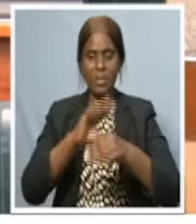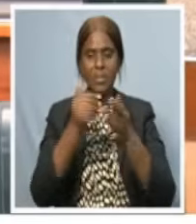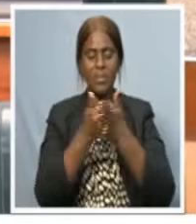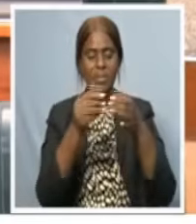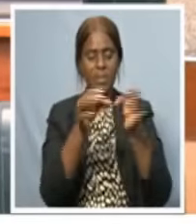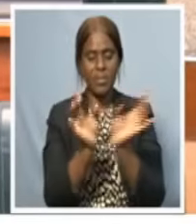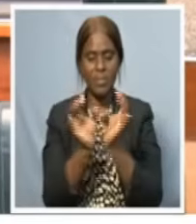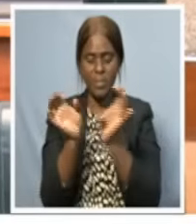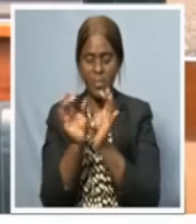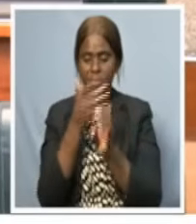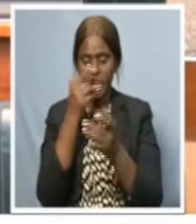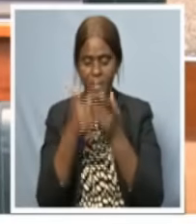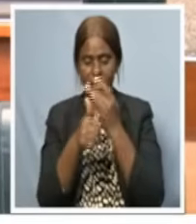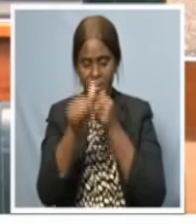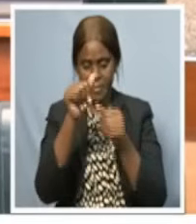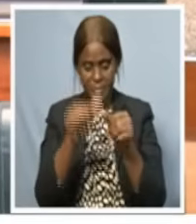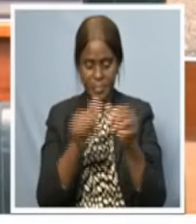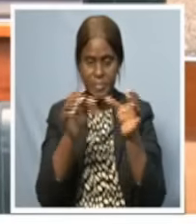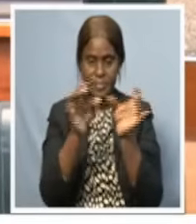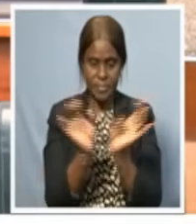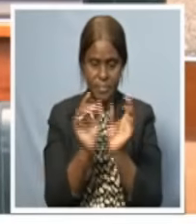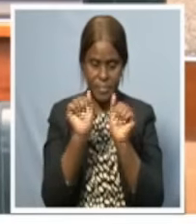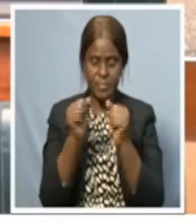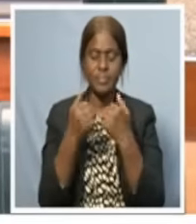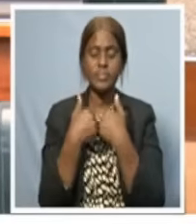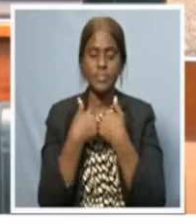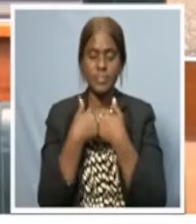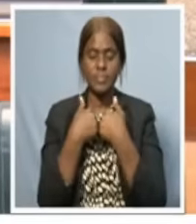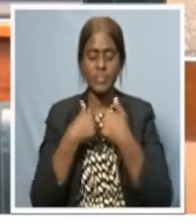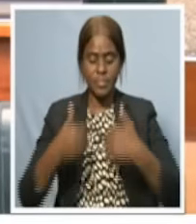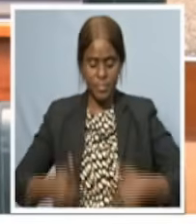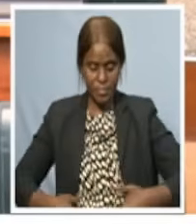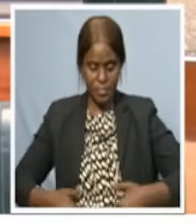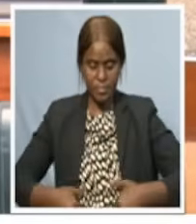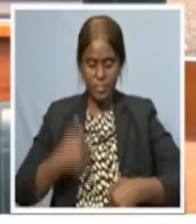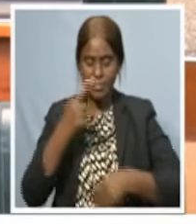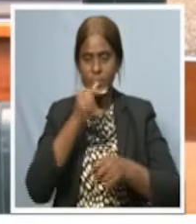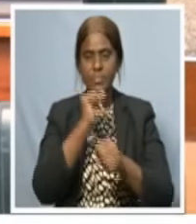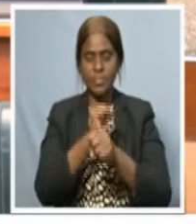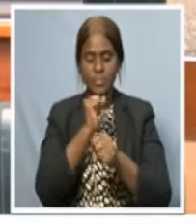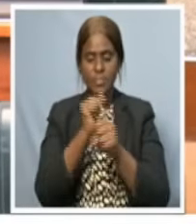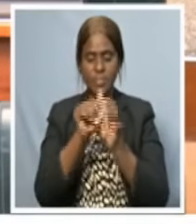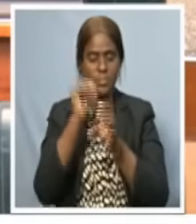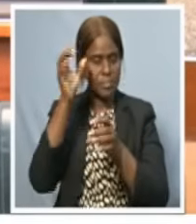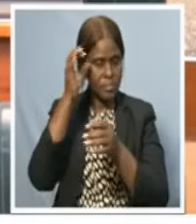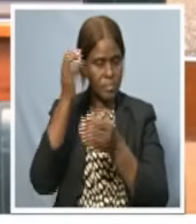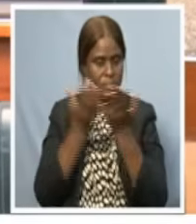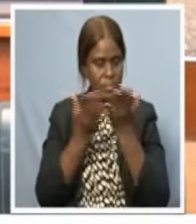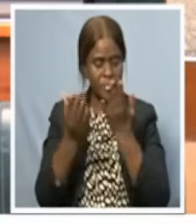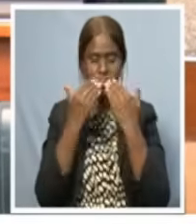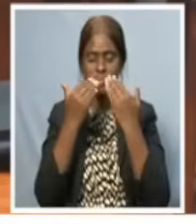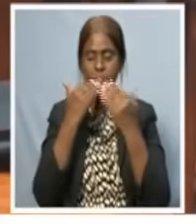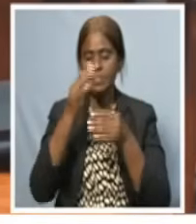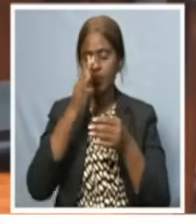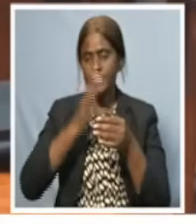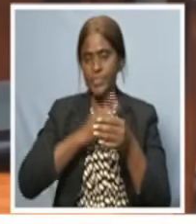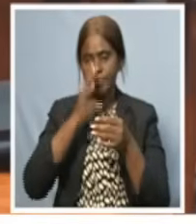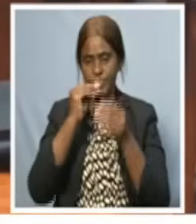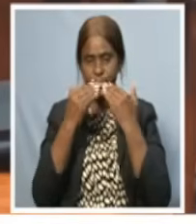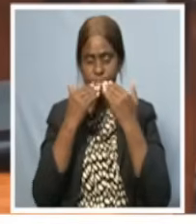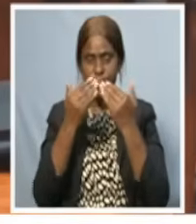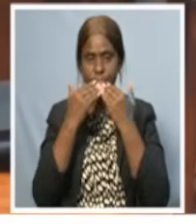constituencies, so that at least each constituency can have a youth who is employed in the civil service. I thank you, Madam Speaker. Thank